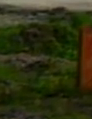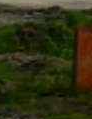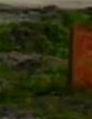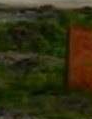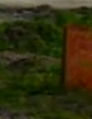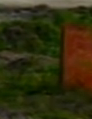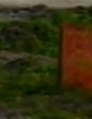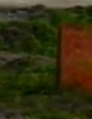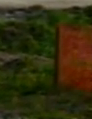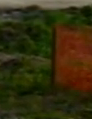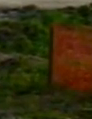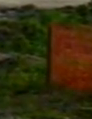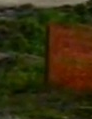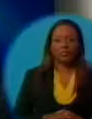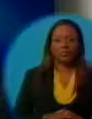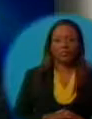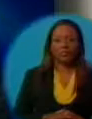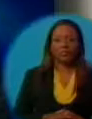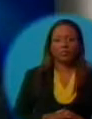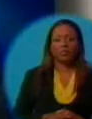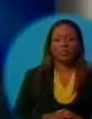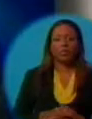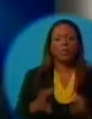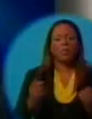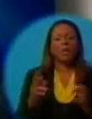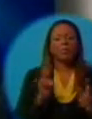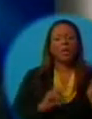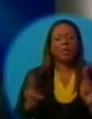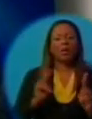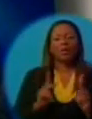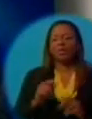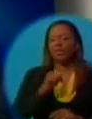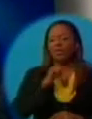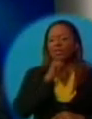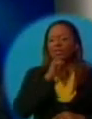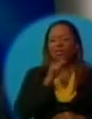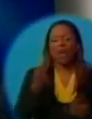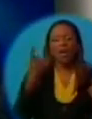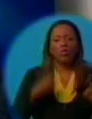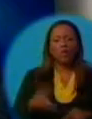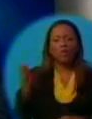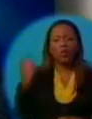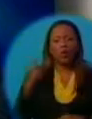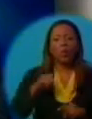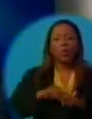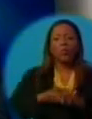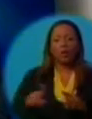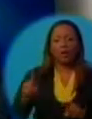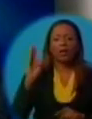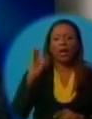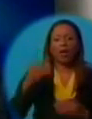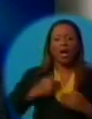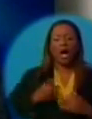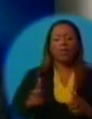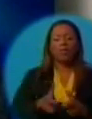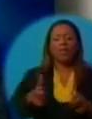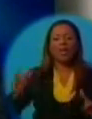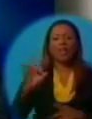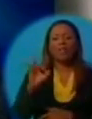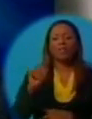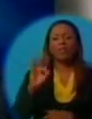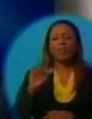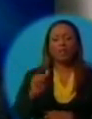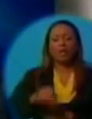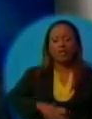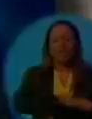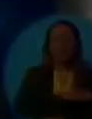residents objected strenuously, claiming that noise would be a negative factor. The facility will also house the